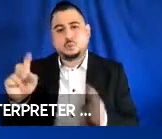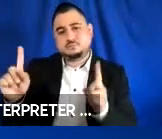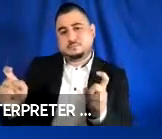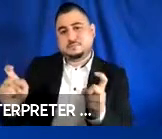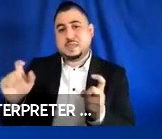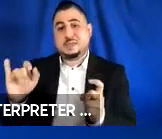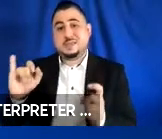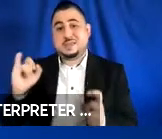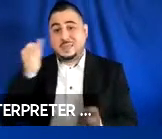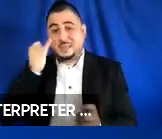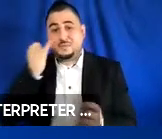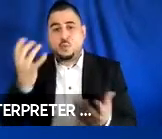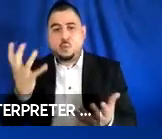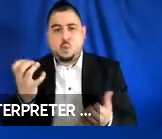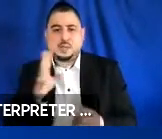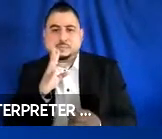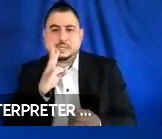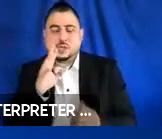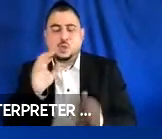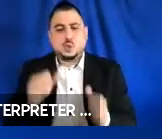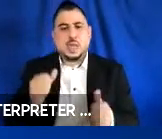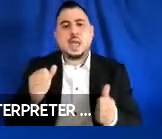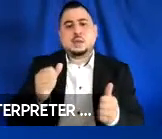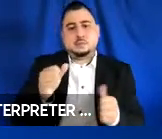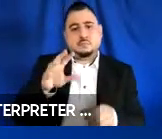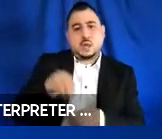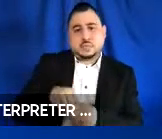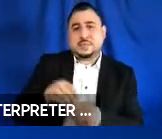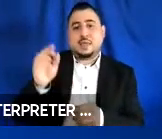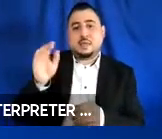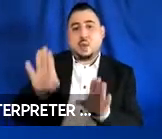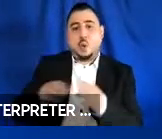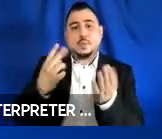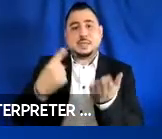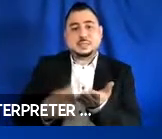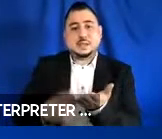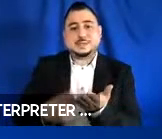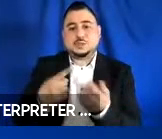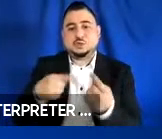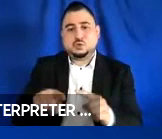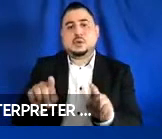may indicate your wish to participate in the open discussion at any time during the event.